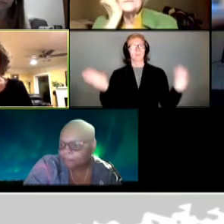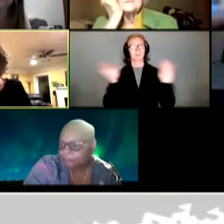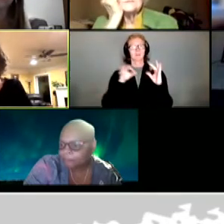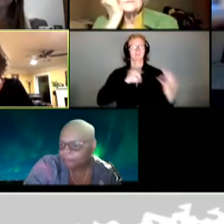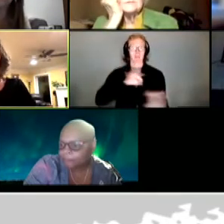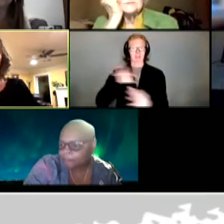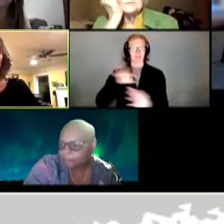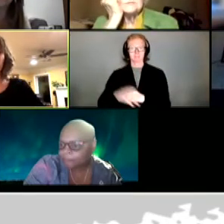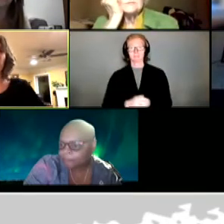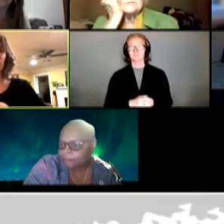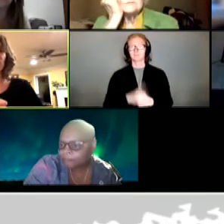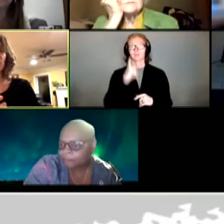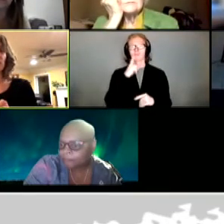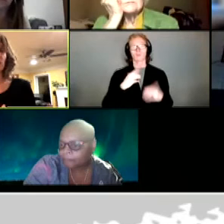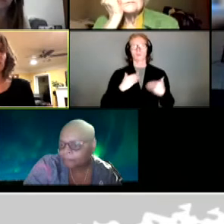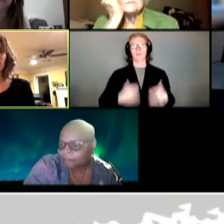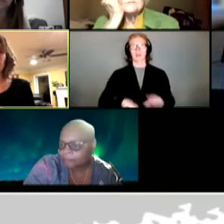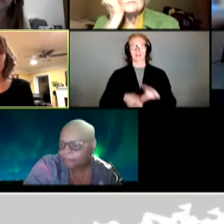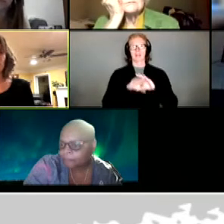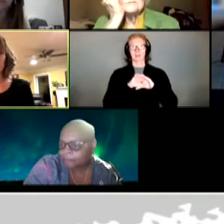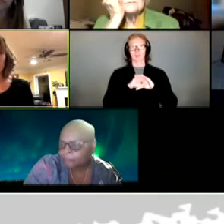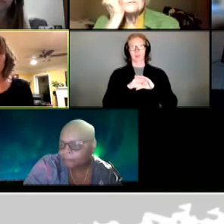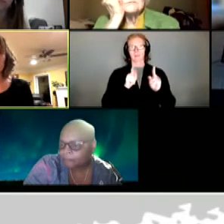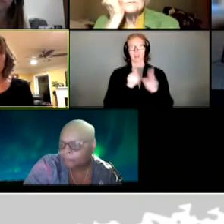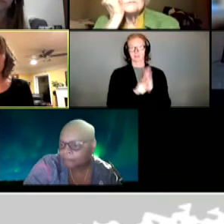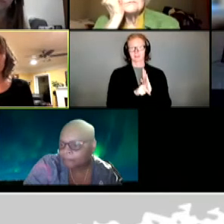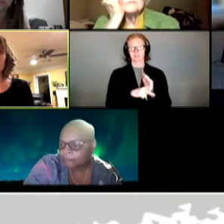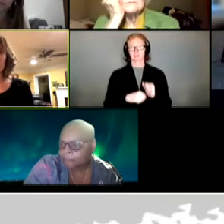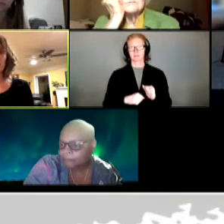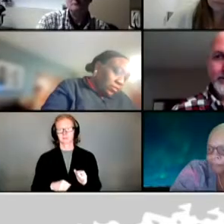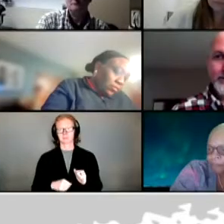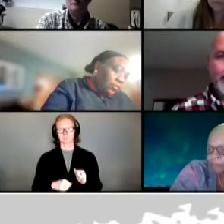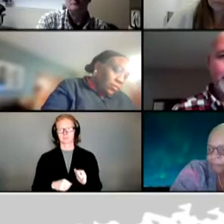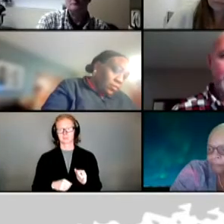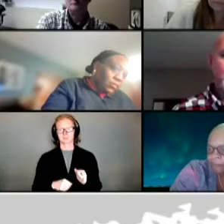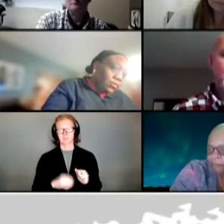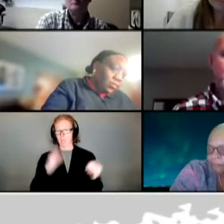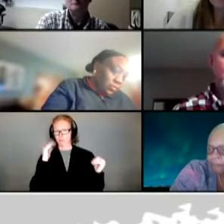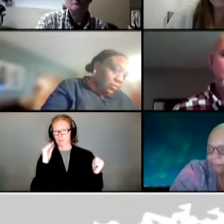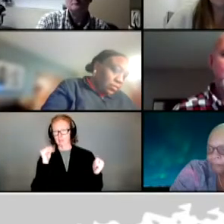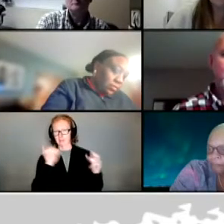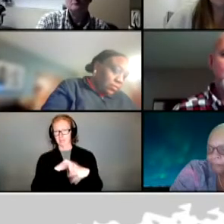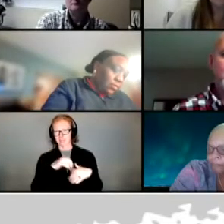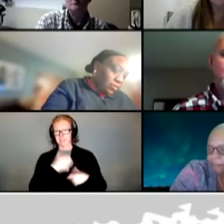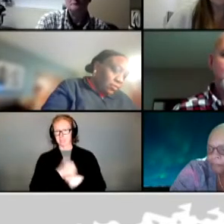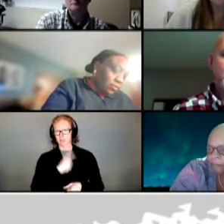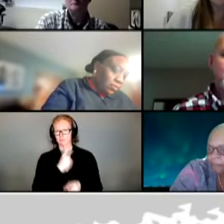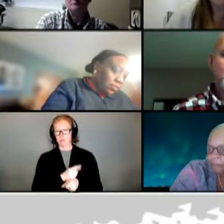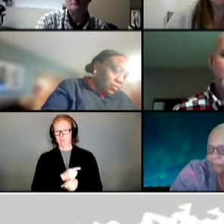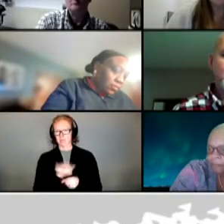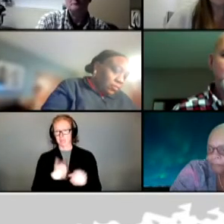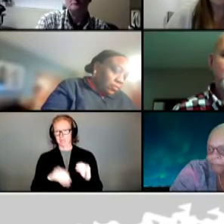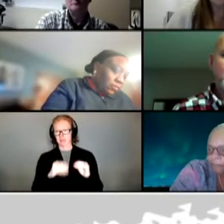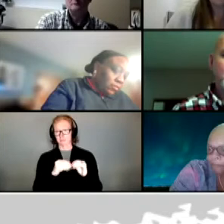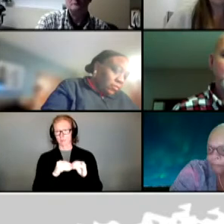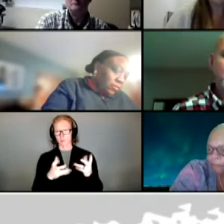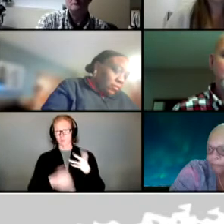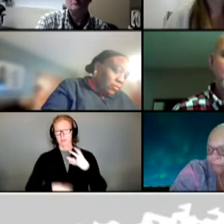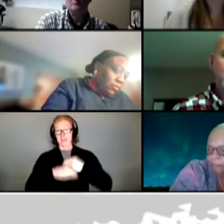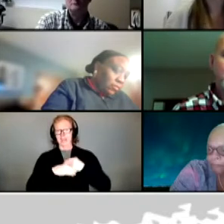feedback on body-worn camera policies. So I hope that I summarized that way. Is there anything else you'd like to